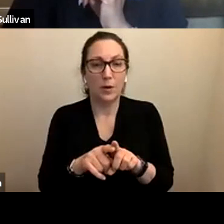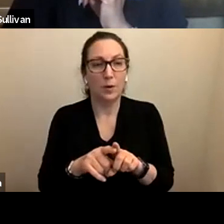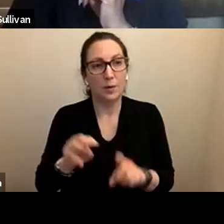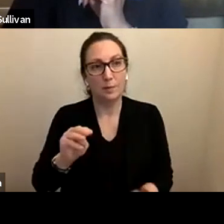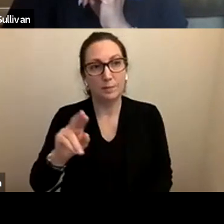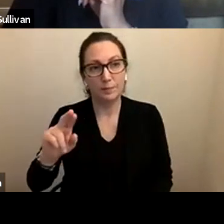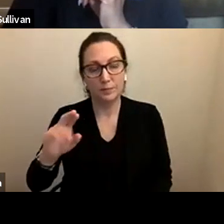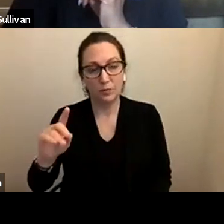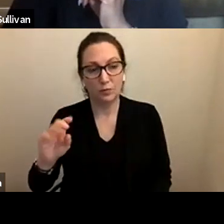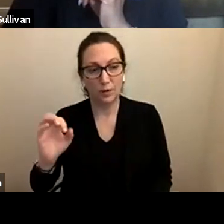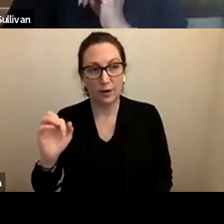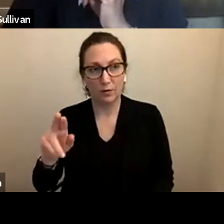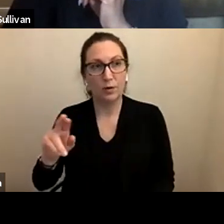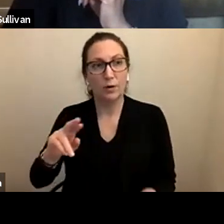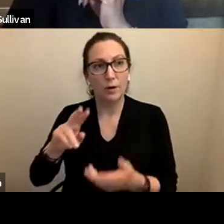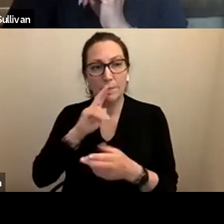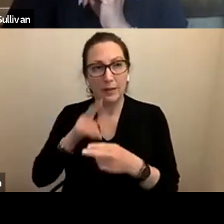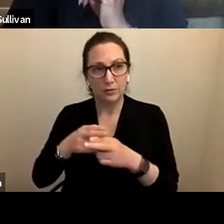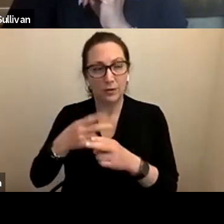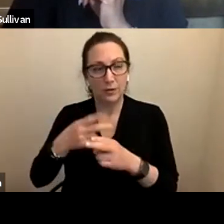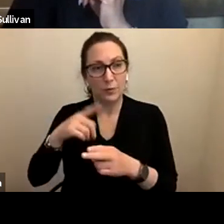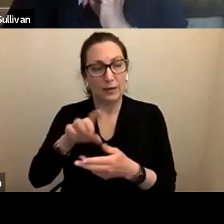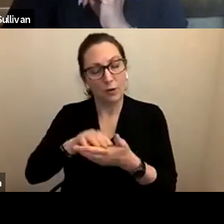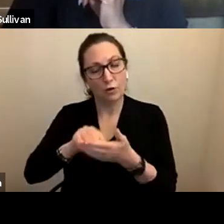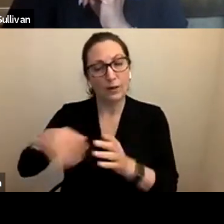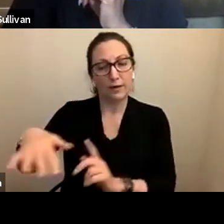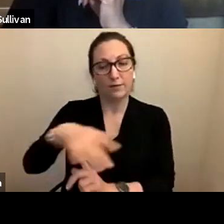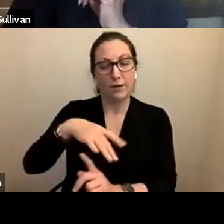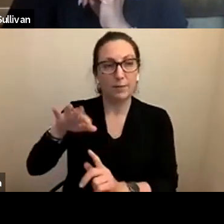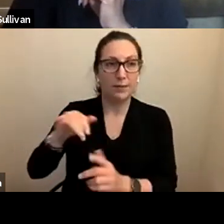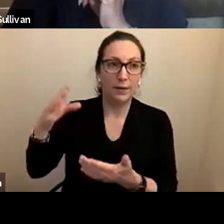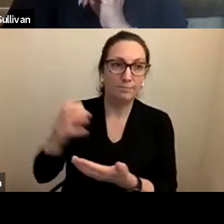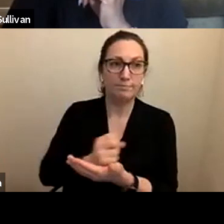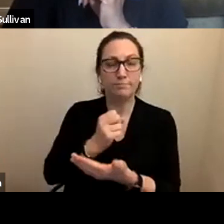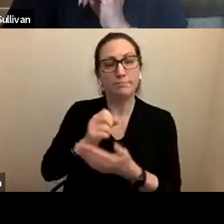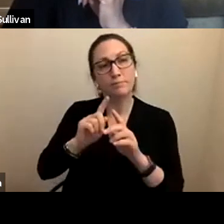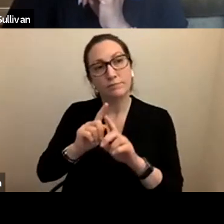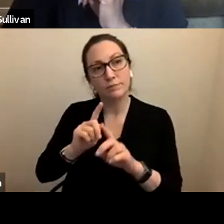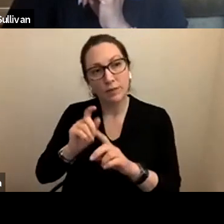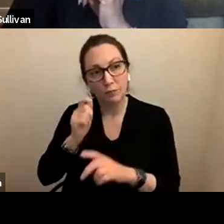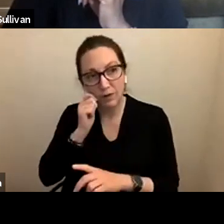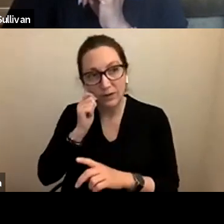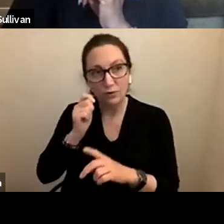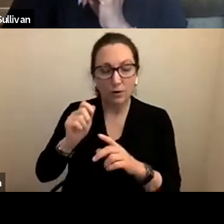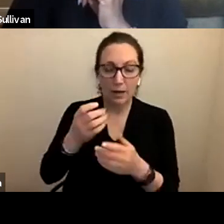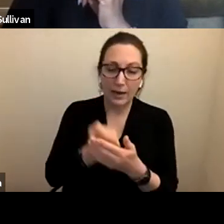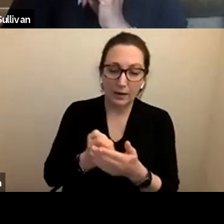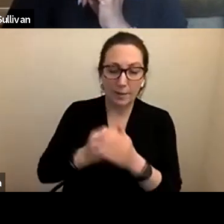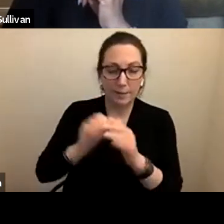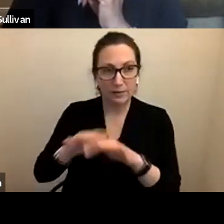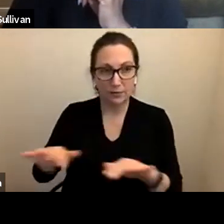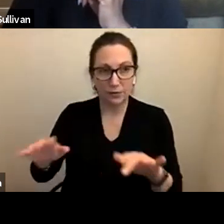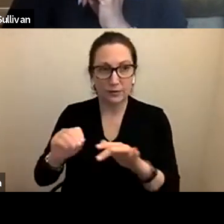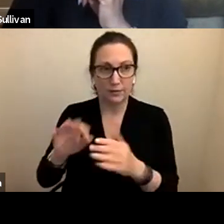we have a learning environment that maximizes the economic, racial diversity of our city. And so